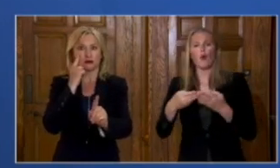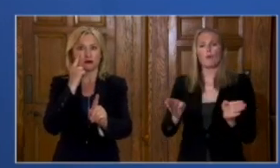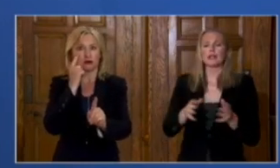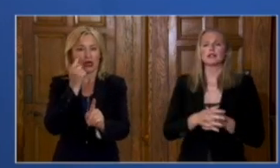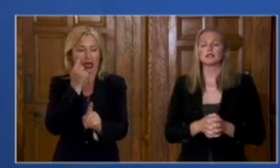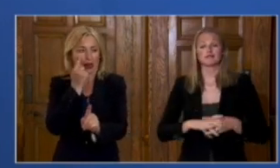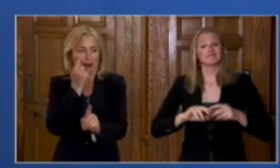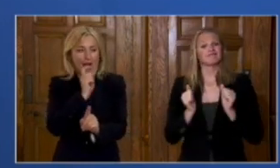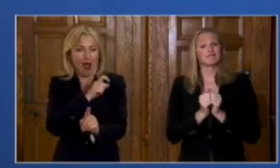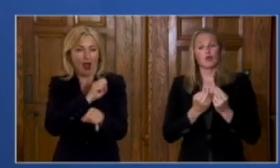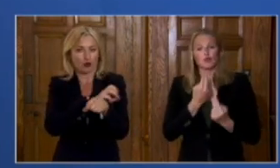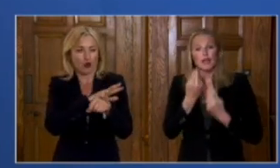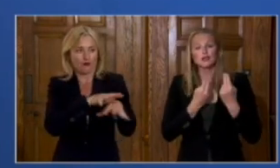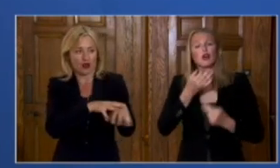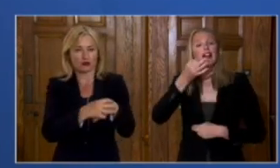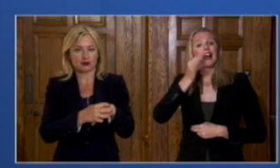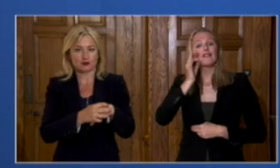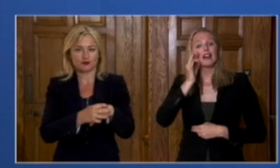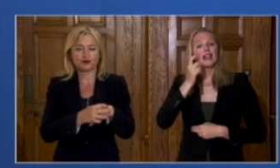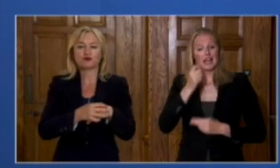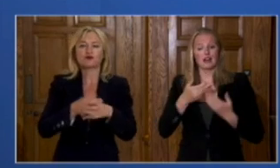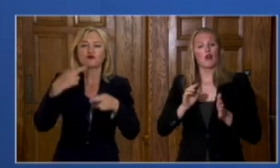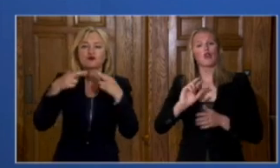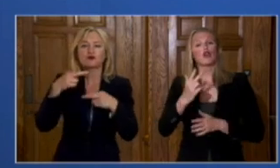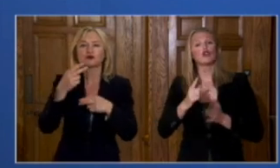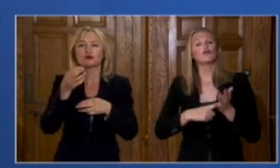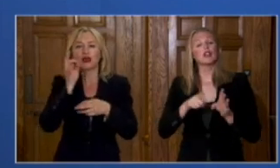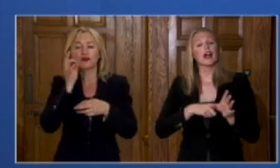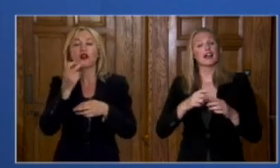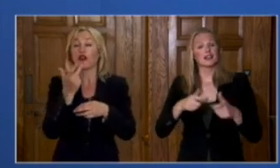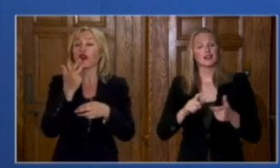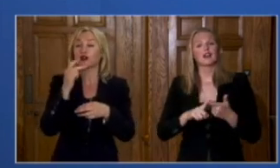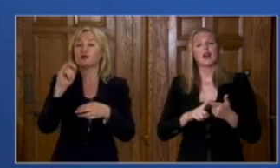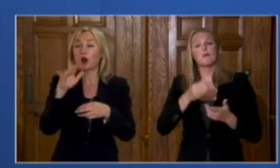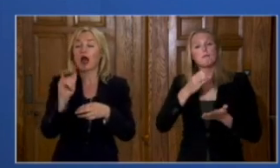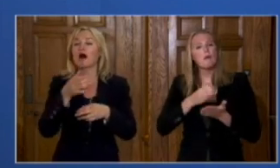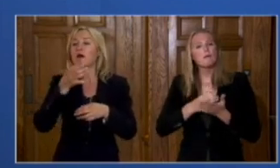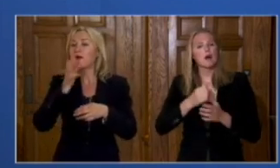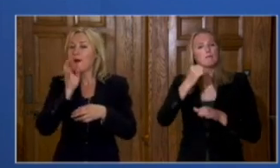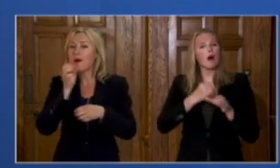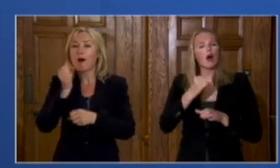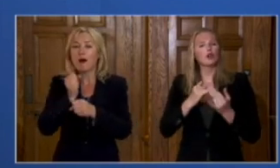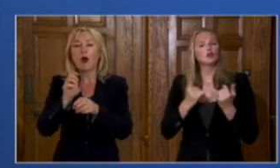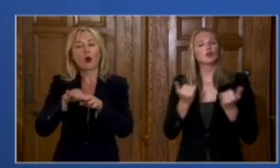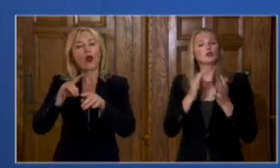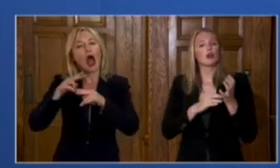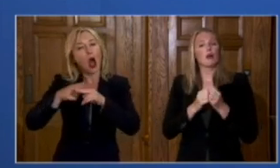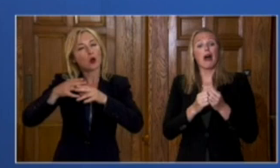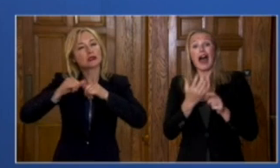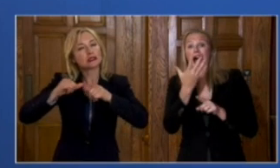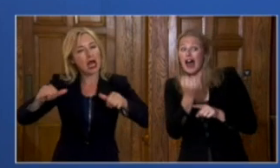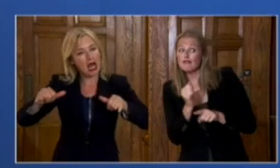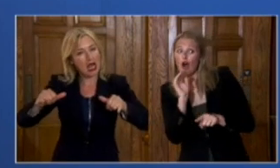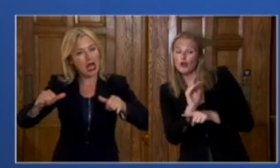provisional reopening of restaurants and cafes on the 3rd of July. Pubs, bars and social clubs with outdoor spaces will also be permitted